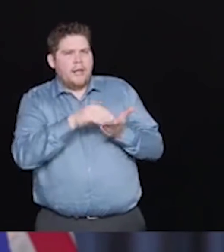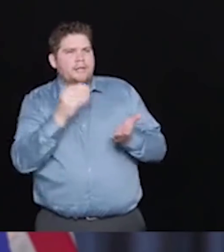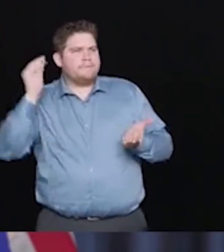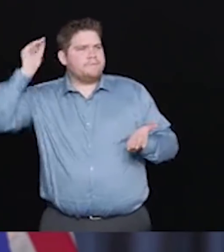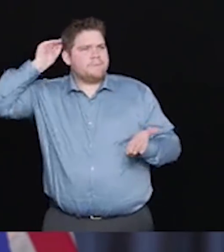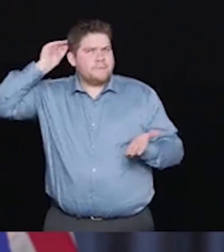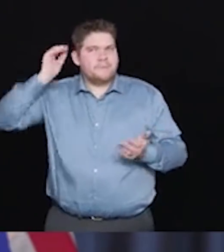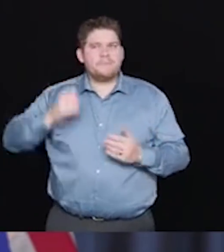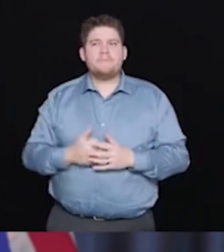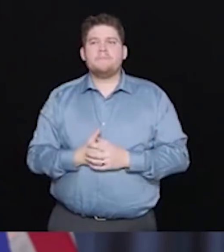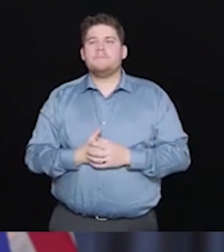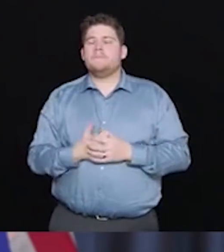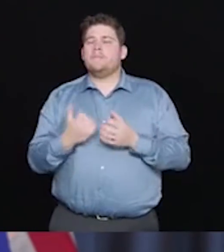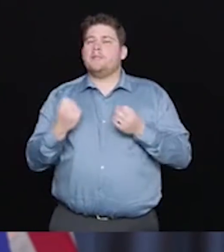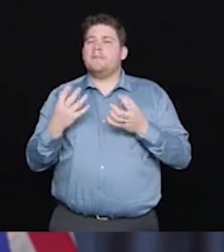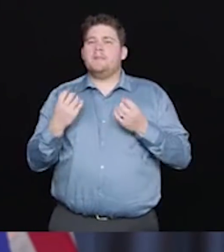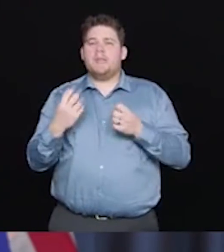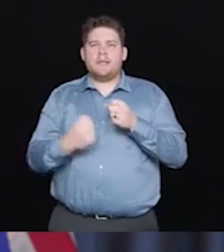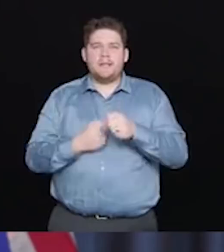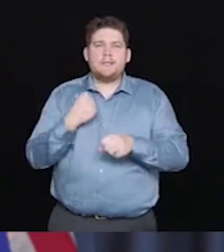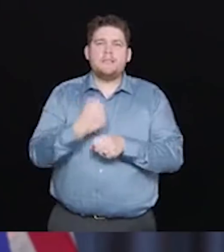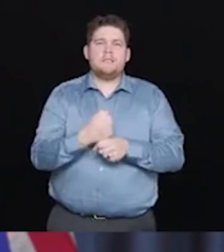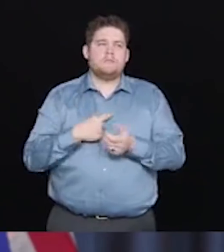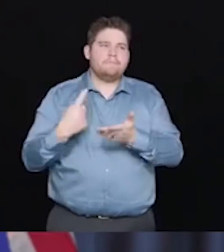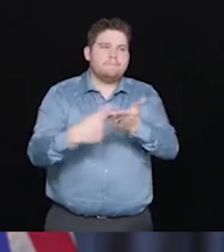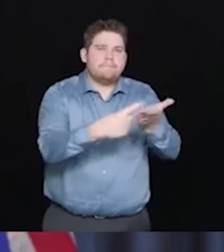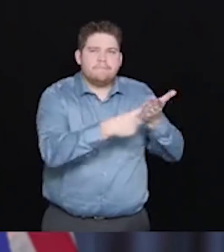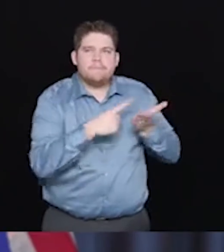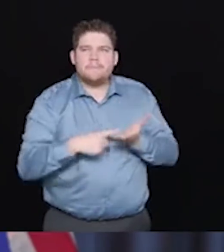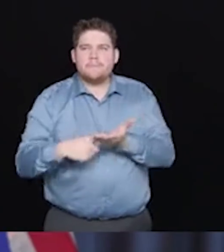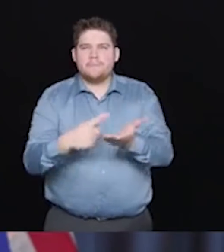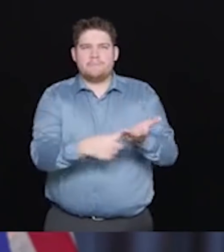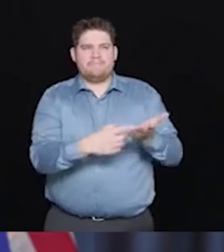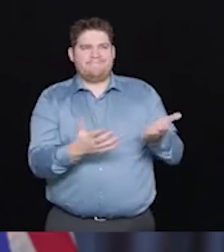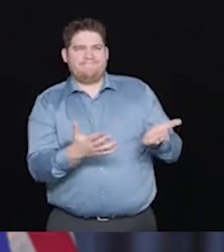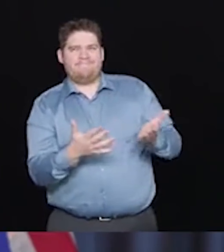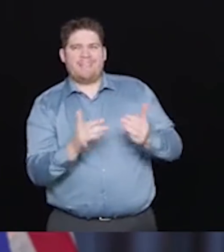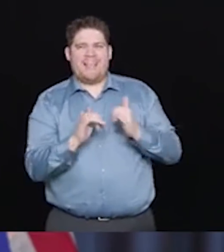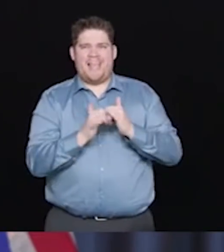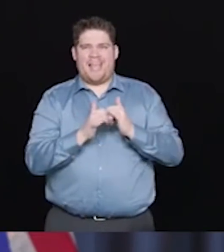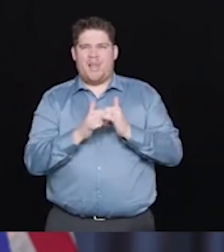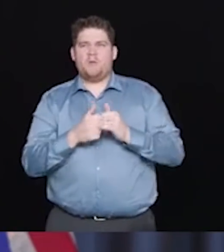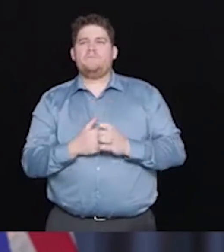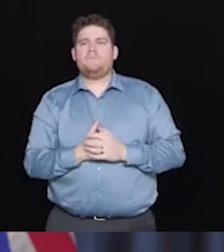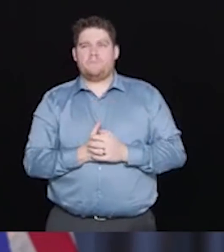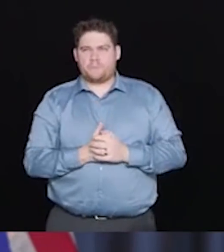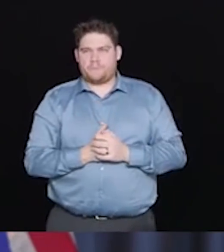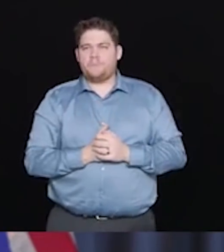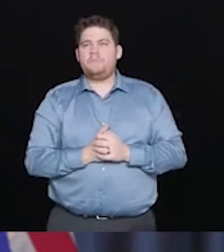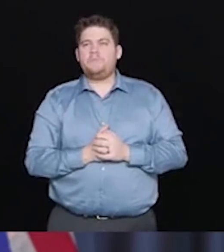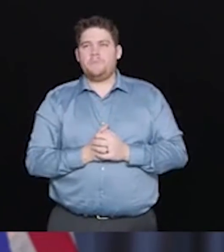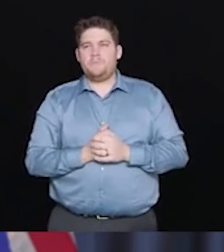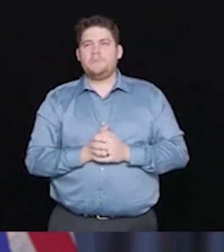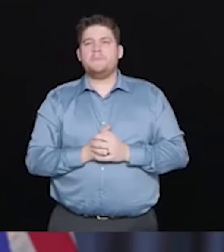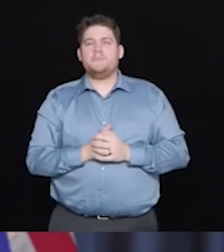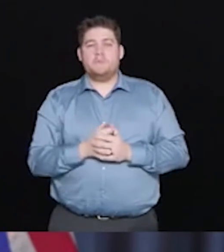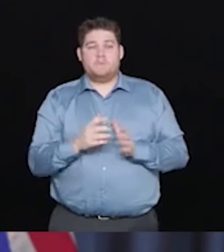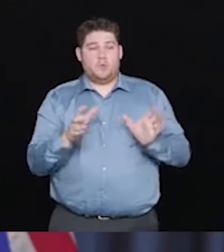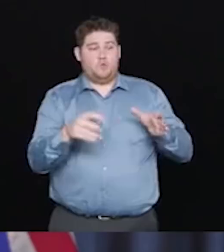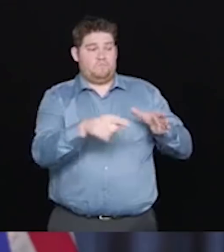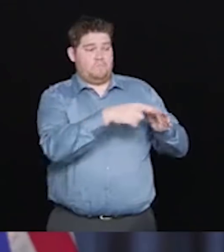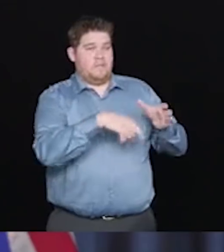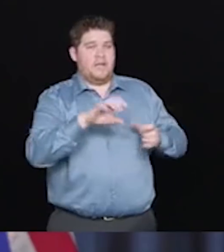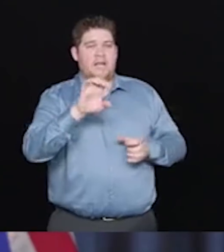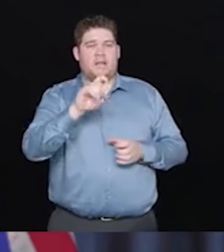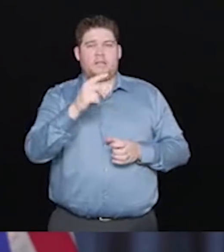have a really strong group of ethicists in this province who have assisted us on this, and since January, when